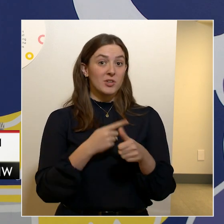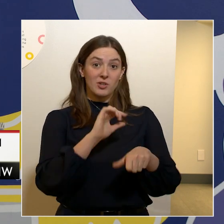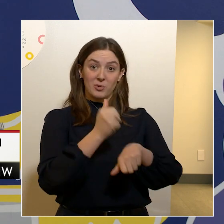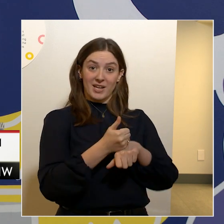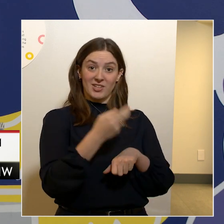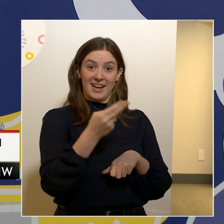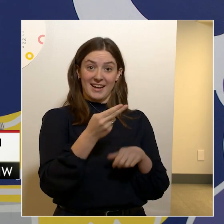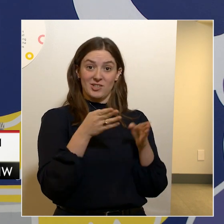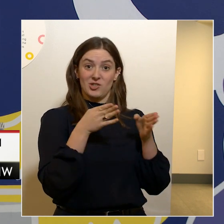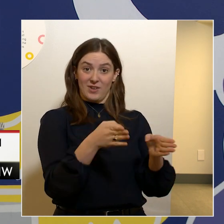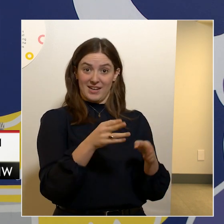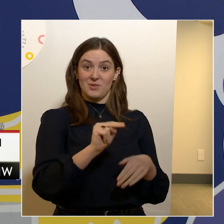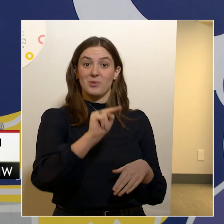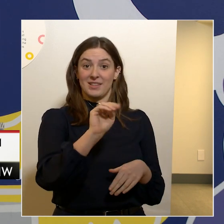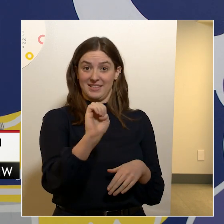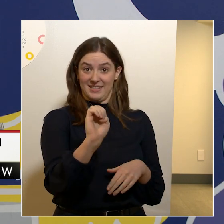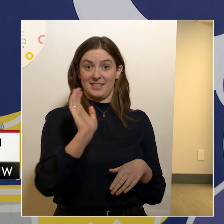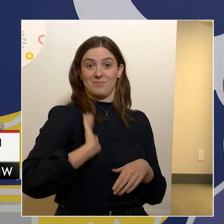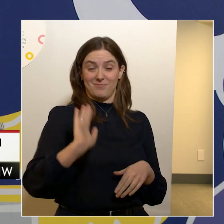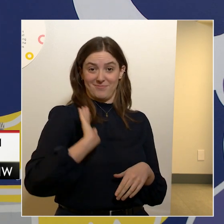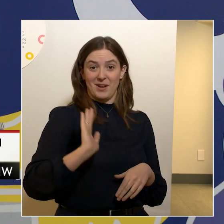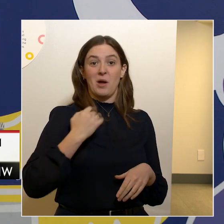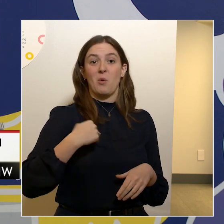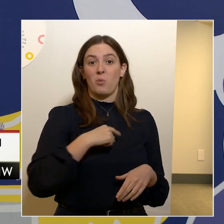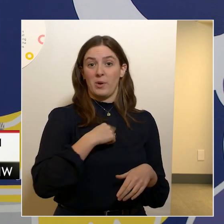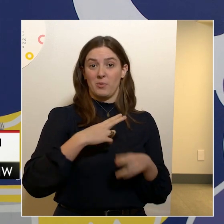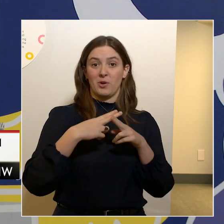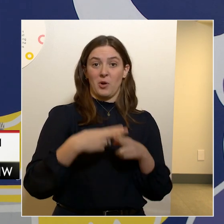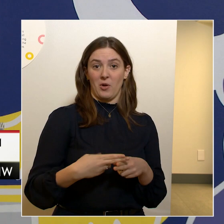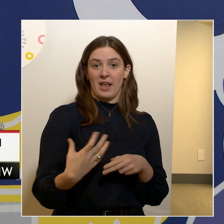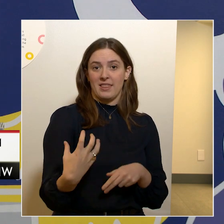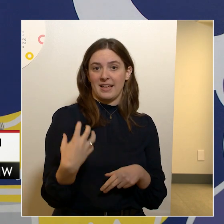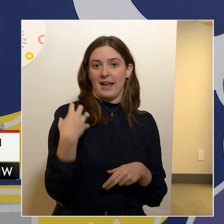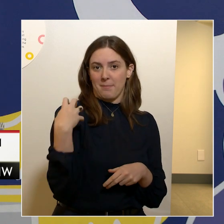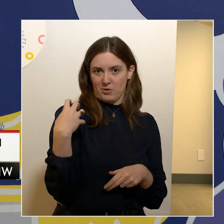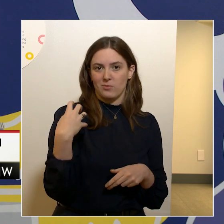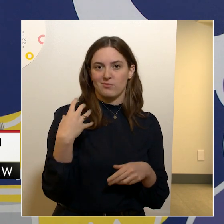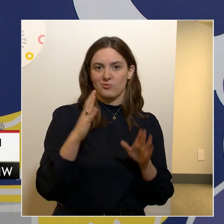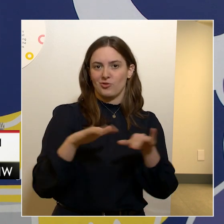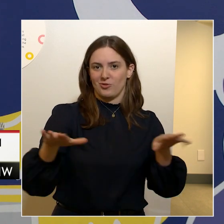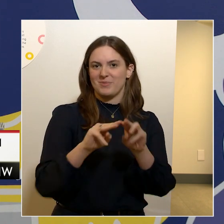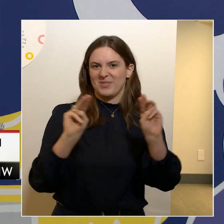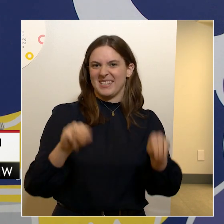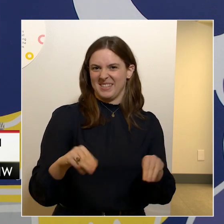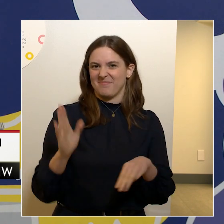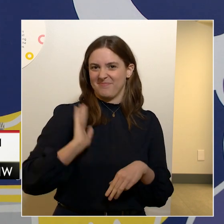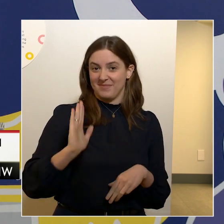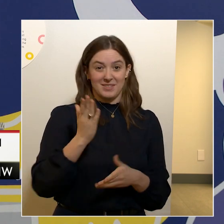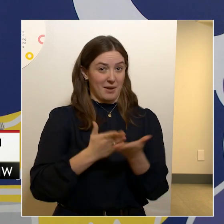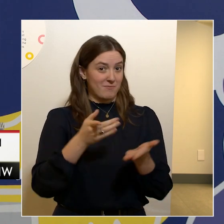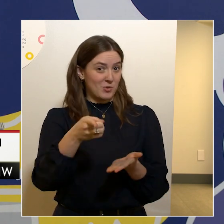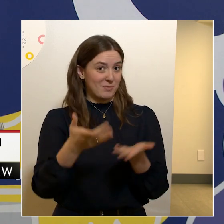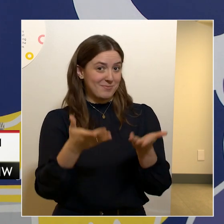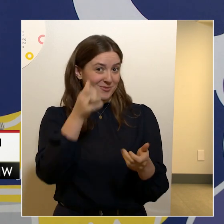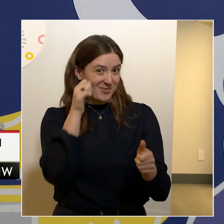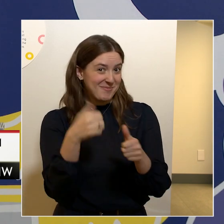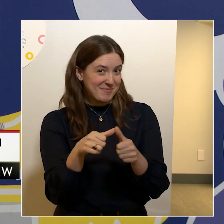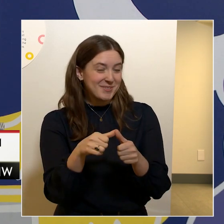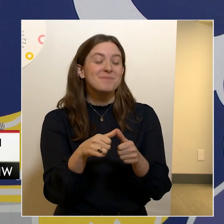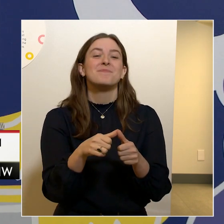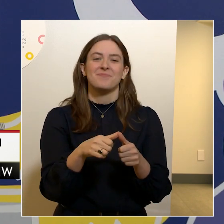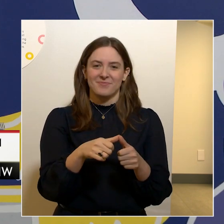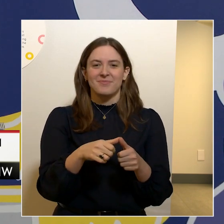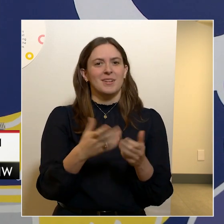H Street in Northeast, back when we were called the Capitol Children's Museum, which some of you may remember. It was an